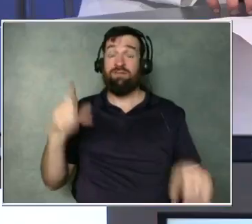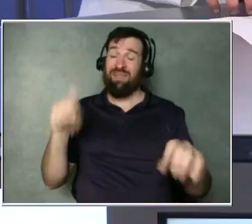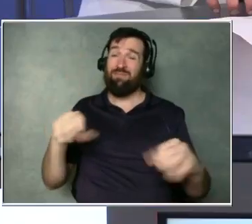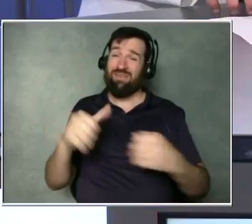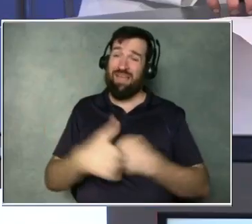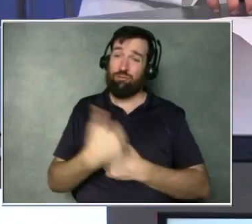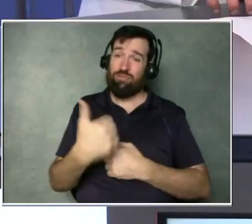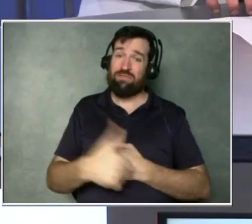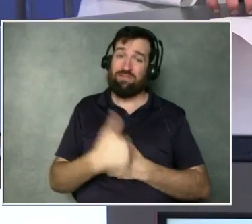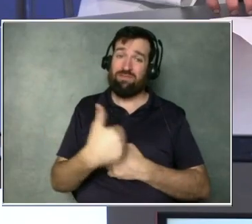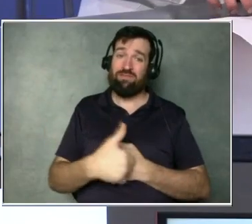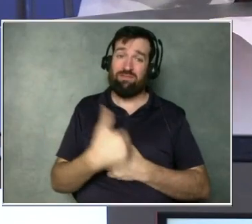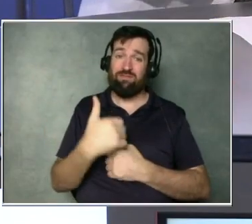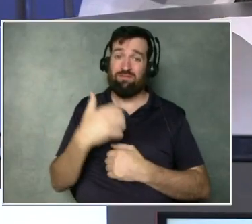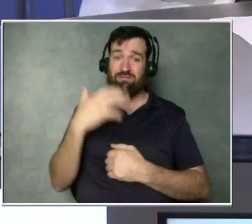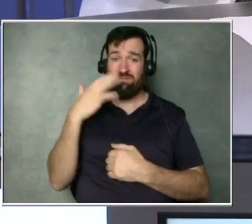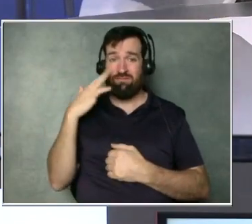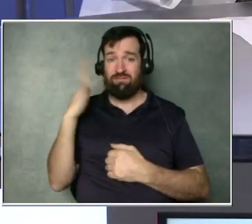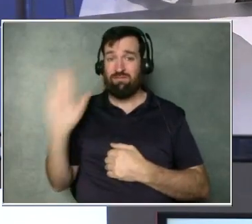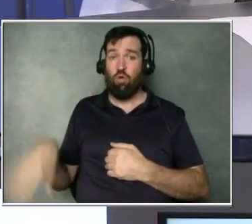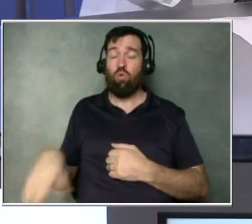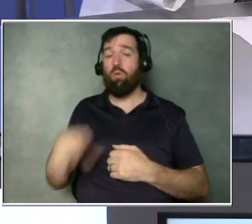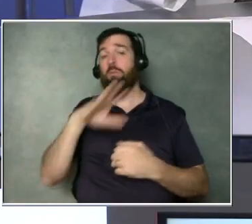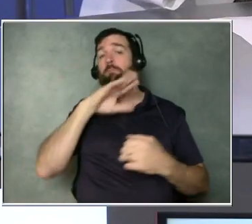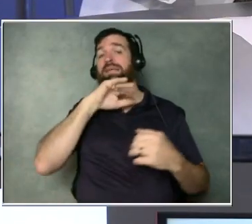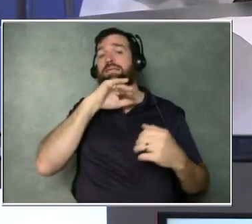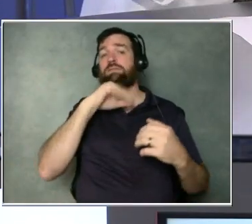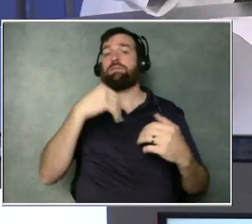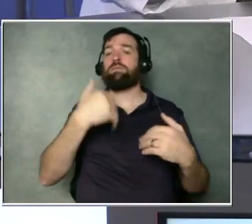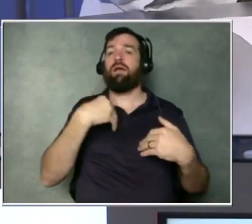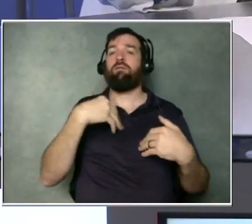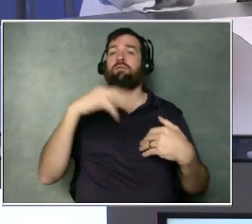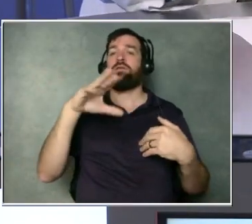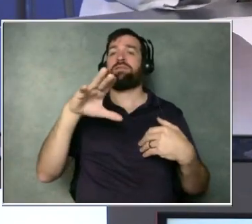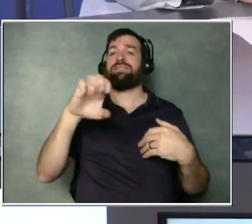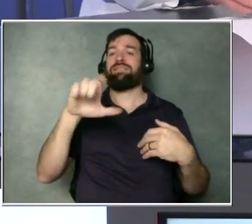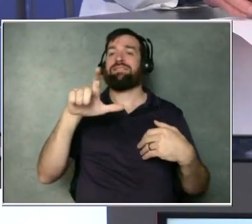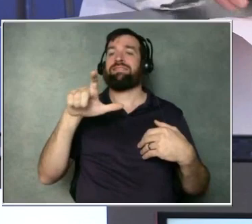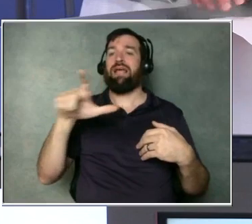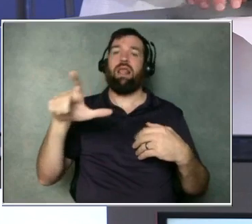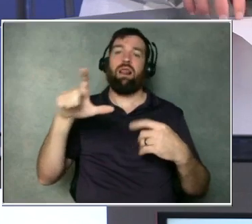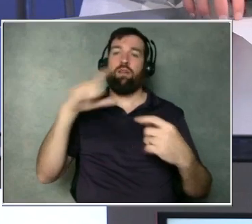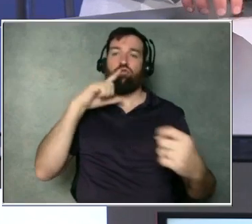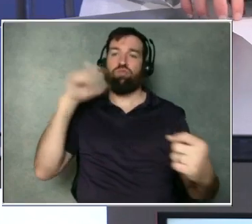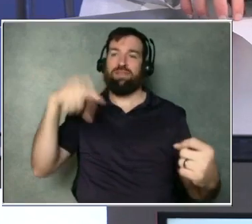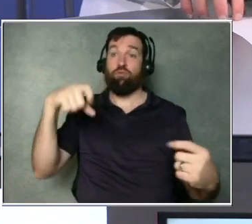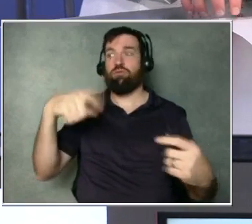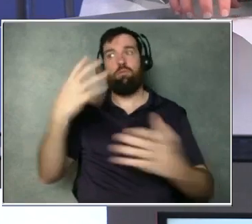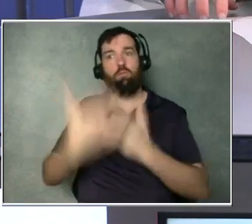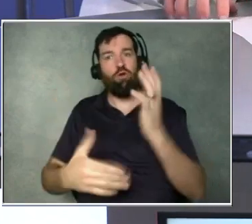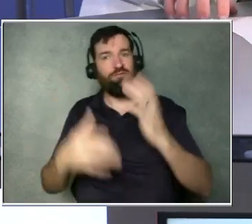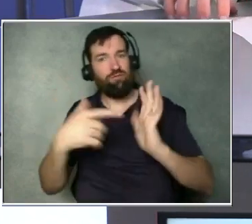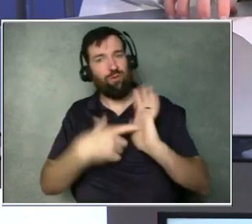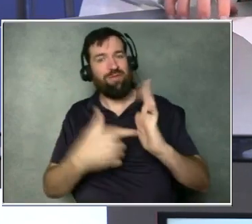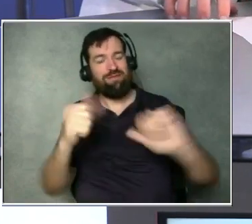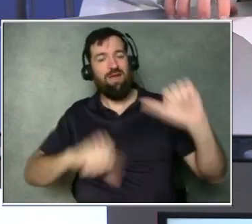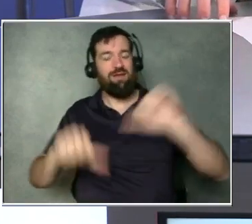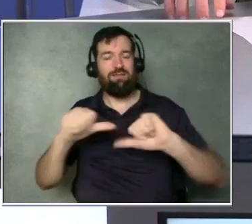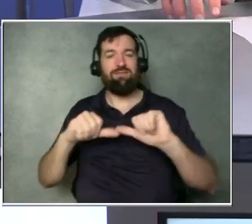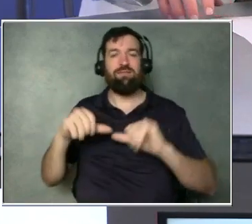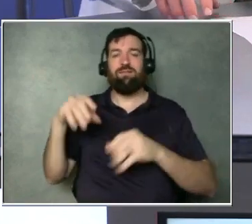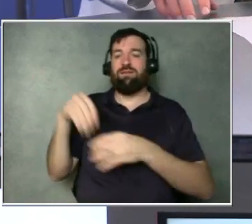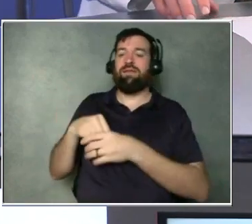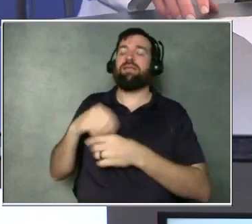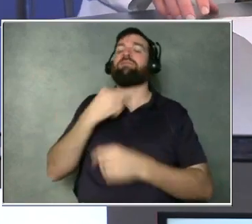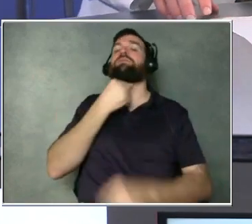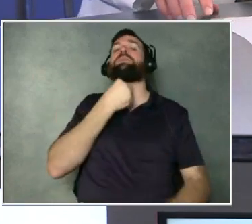because we know that the pigs have the cellular receptors, and this is part of the Show Me the Science, the cellular receptors in their trachea where